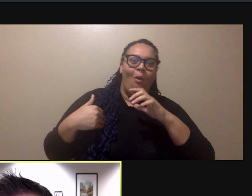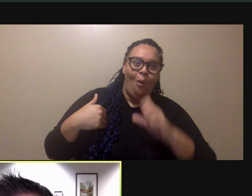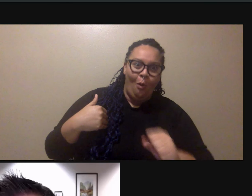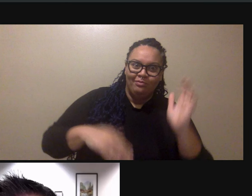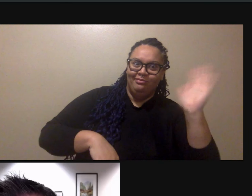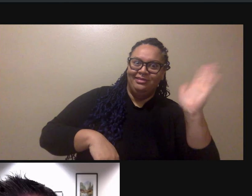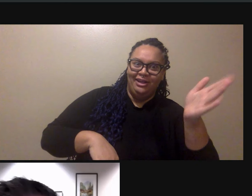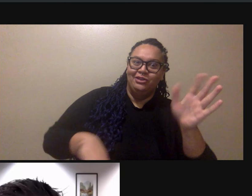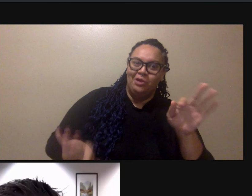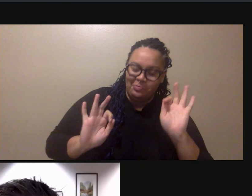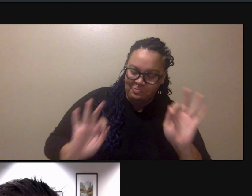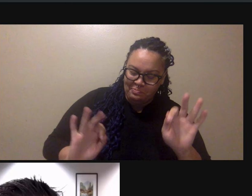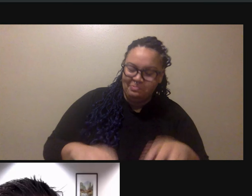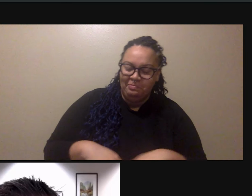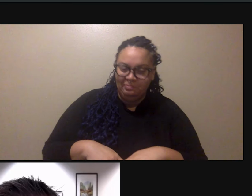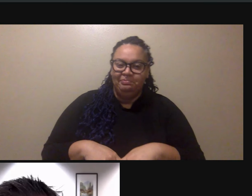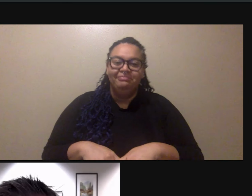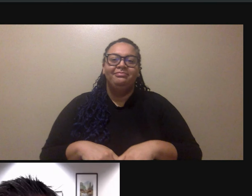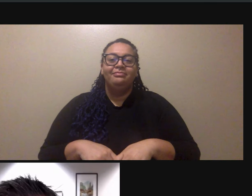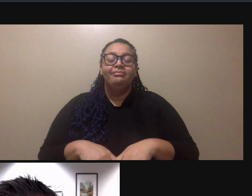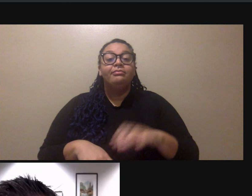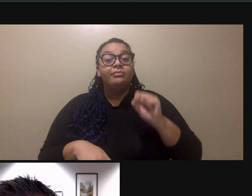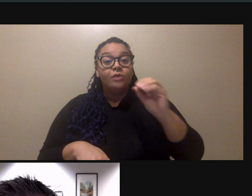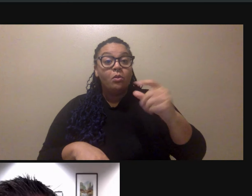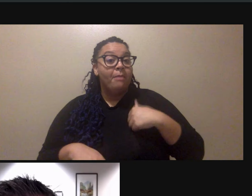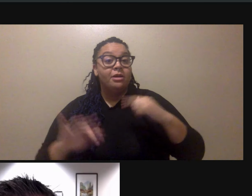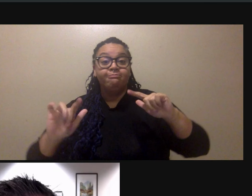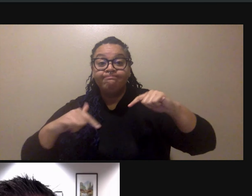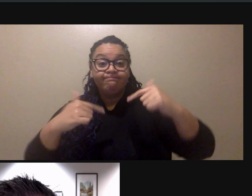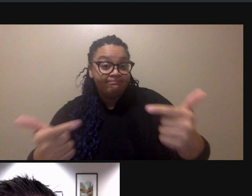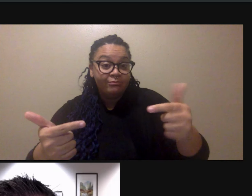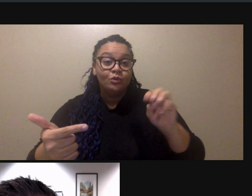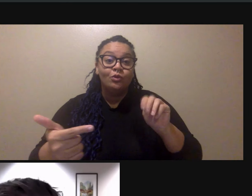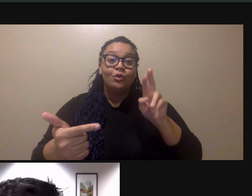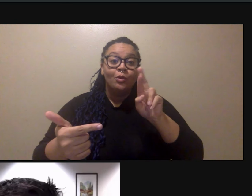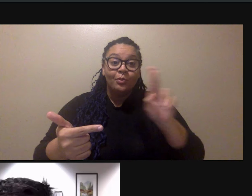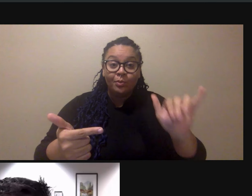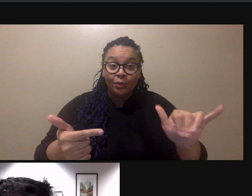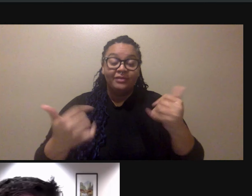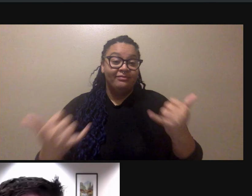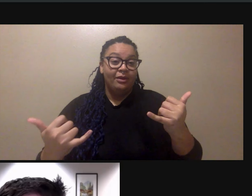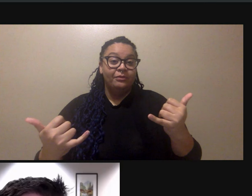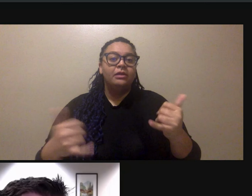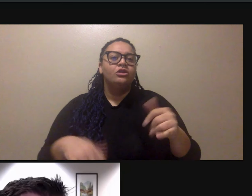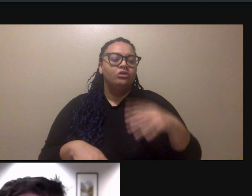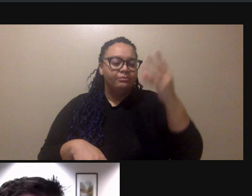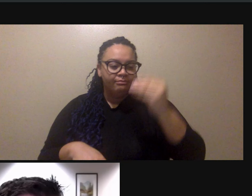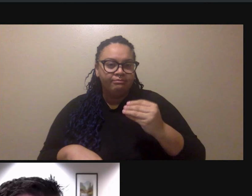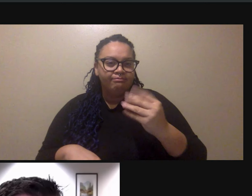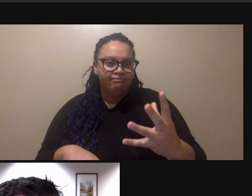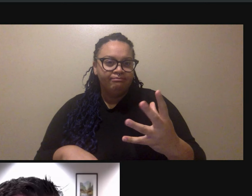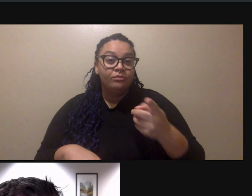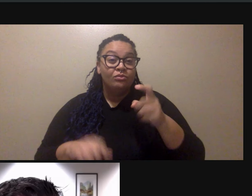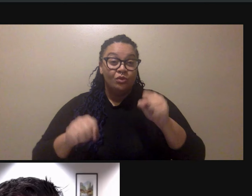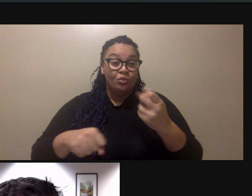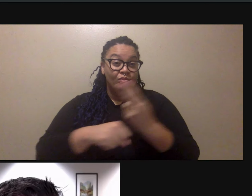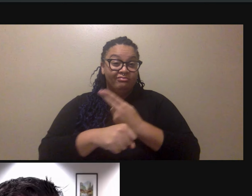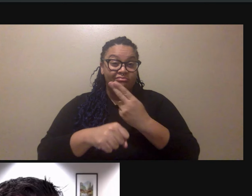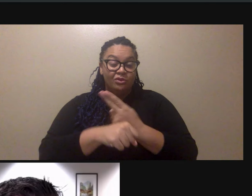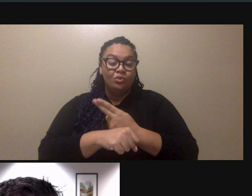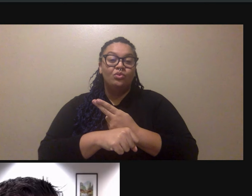so. Awesome. So I'm going to turn it over to Murray now. Just FYI, you can use, if you have technical difficulties, you